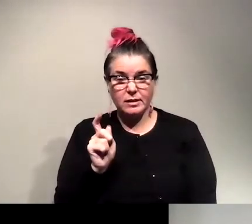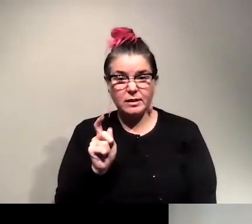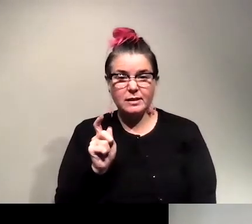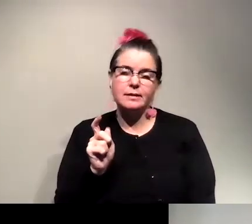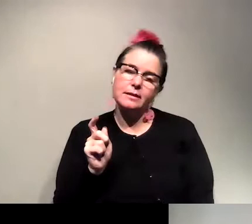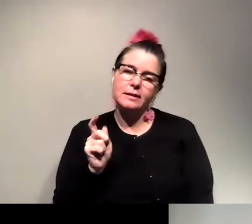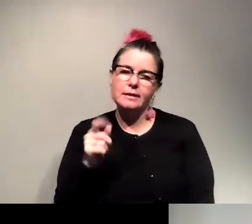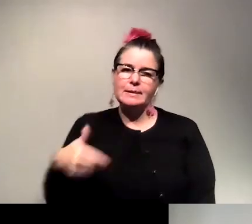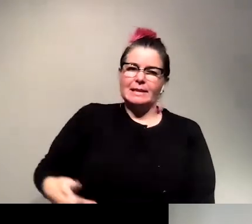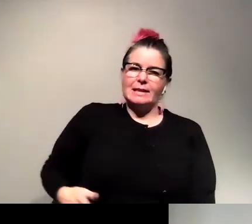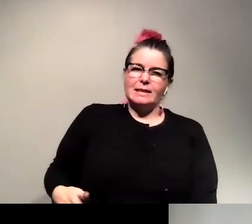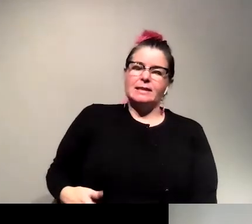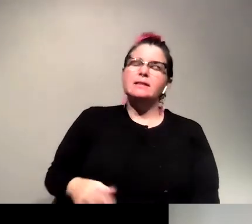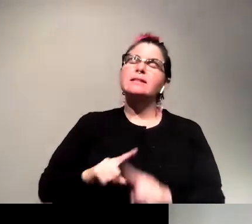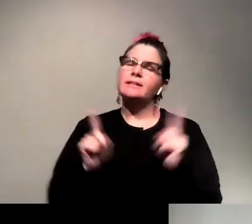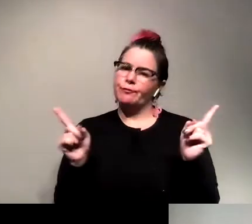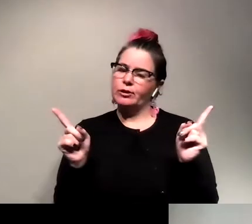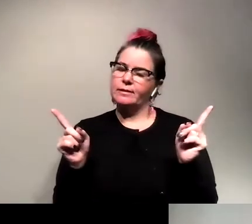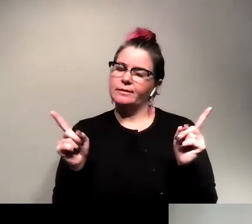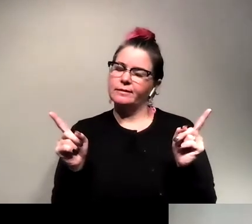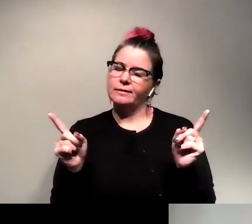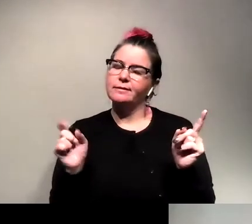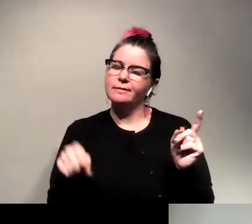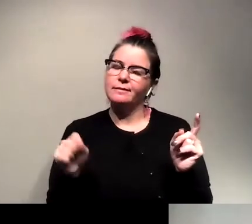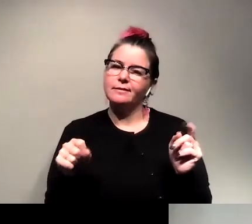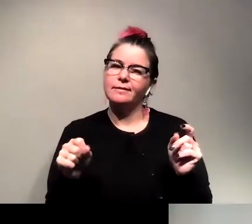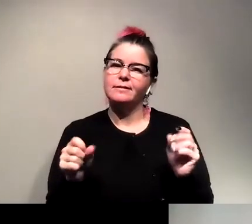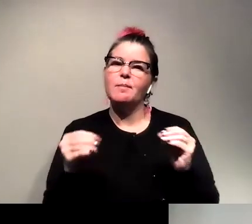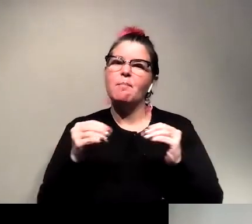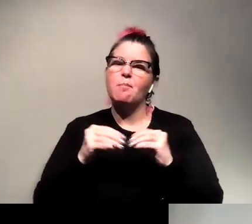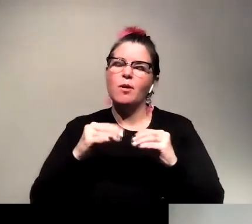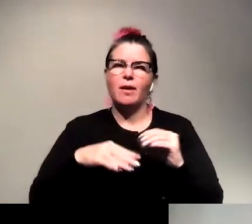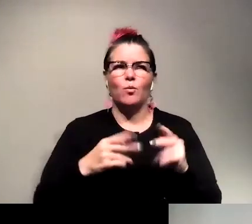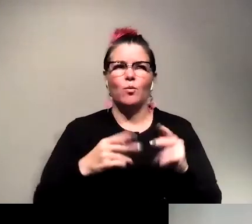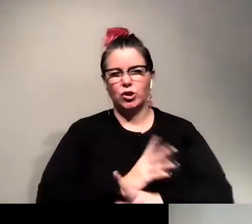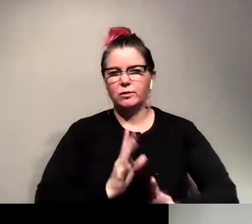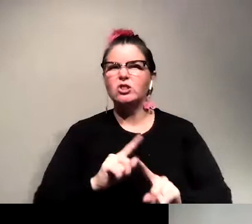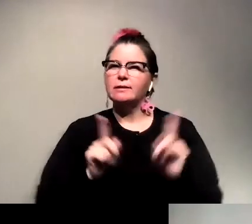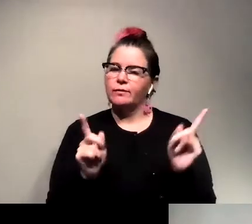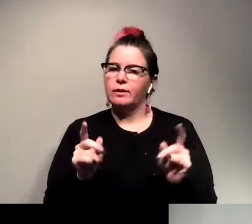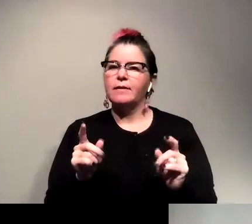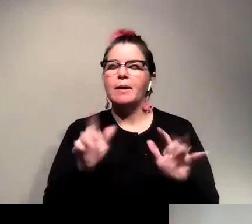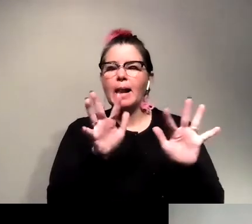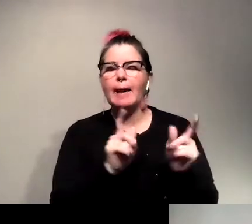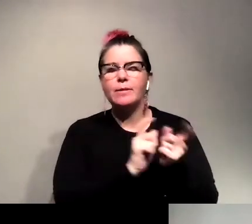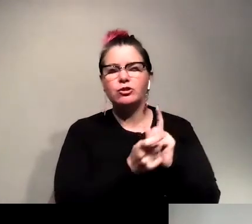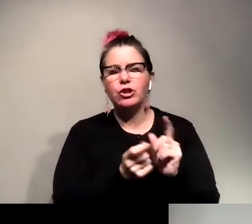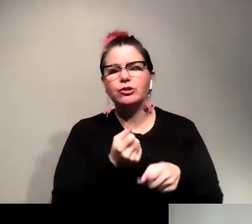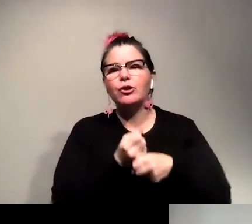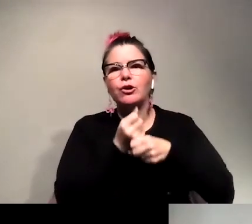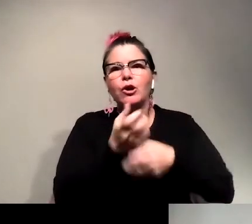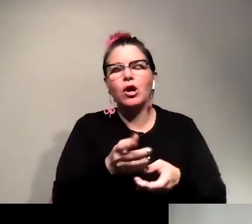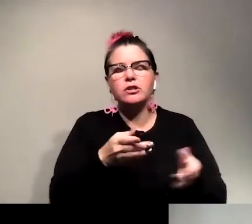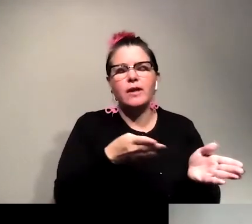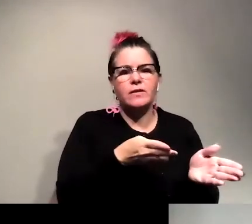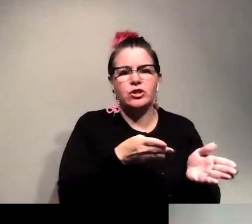My gut says it's getting different. Okay. More so than worse. And because we think about how climate change is causing a shift in